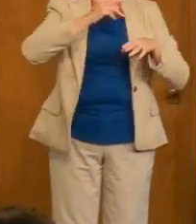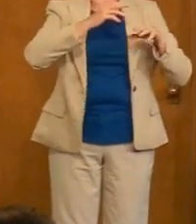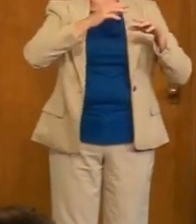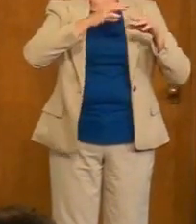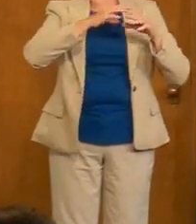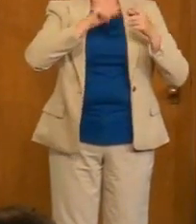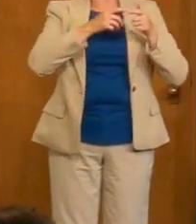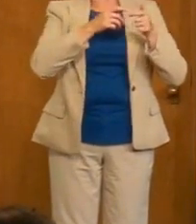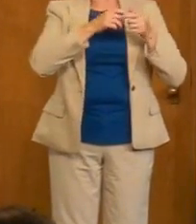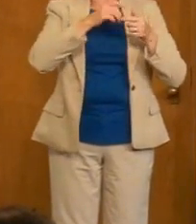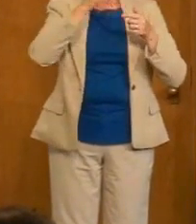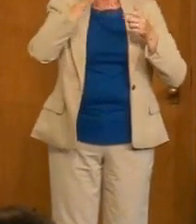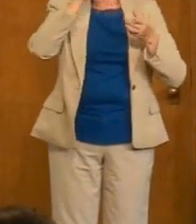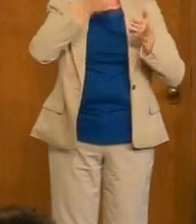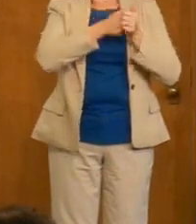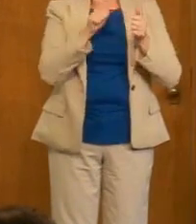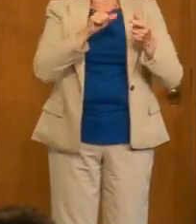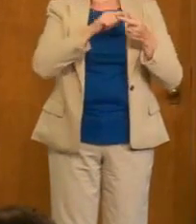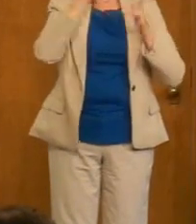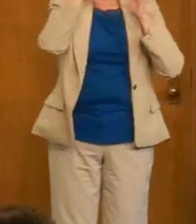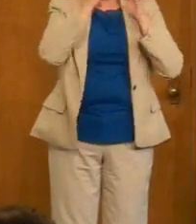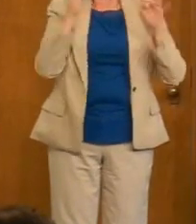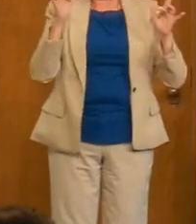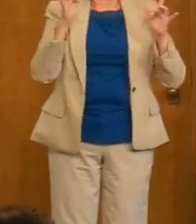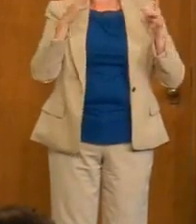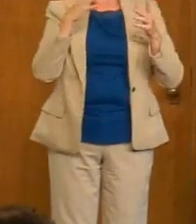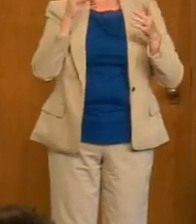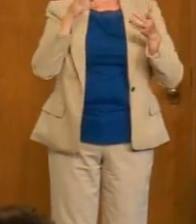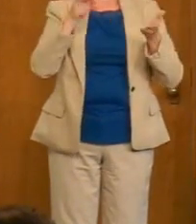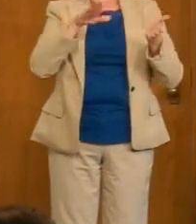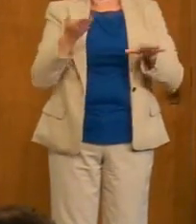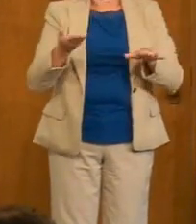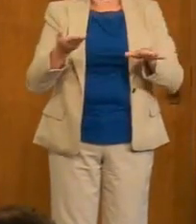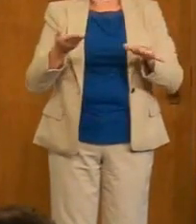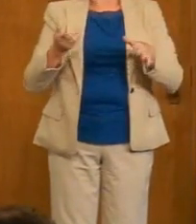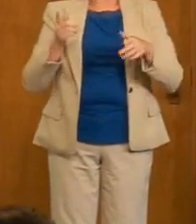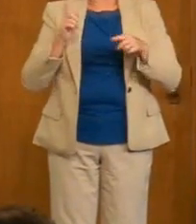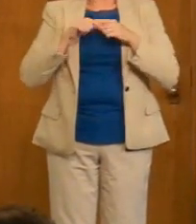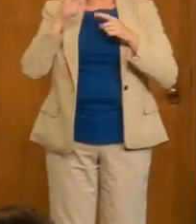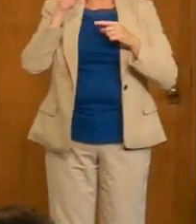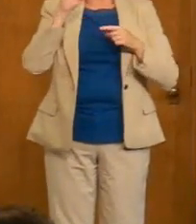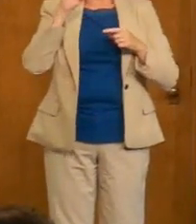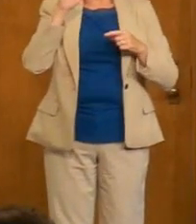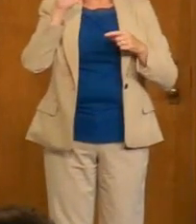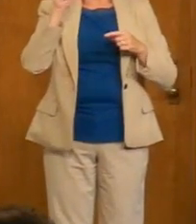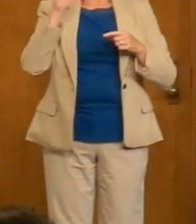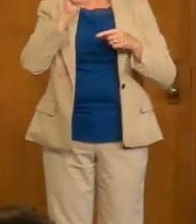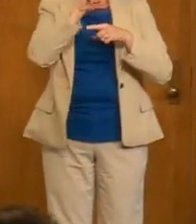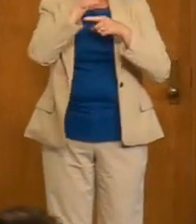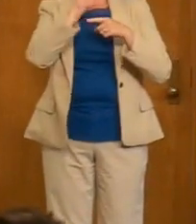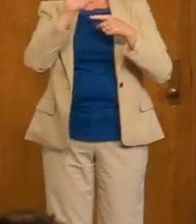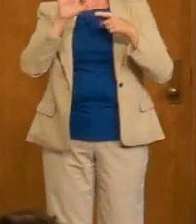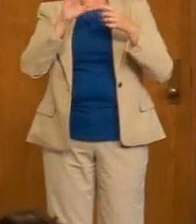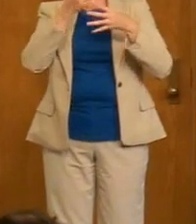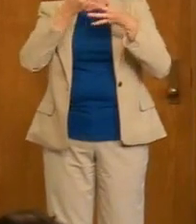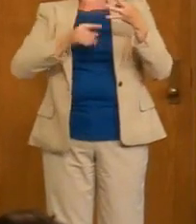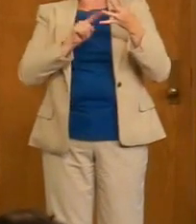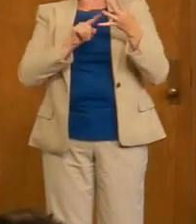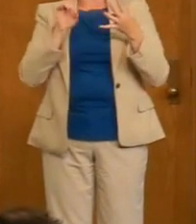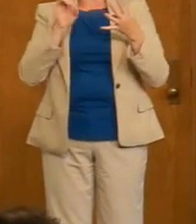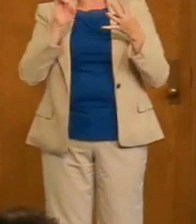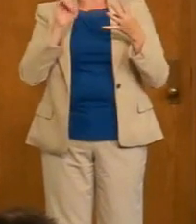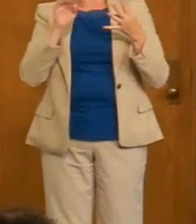July 12th, and the SHA has capacity and will maintain capacity to both monitor COVID across the province,